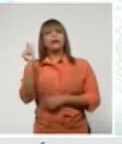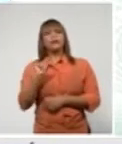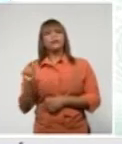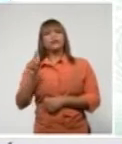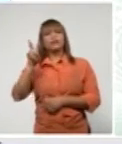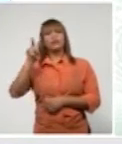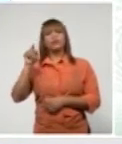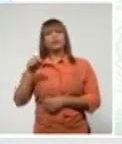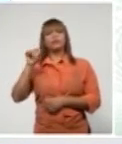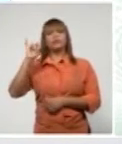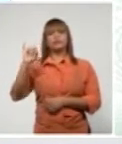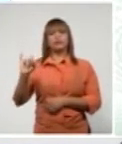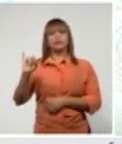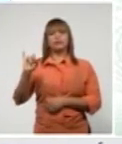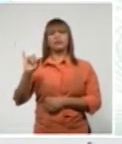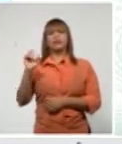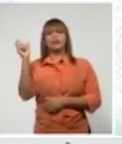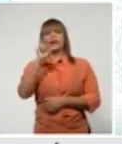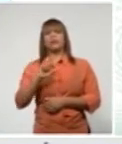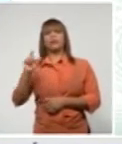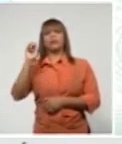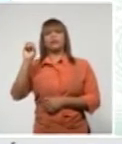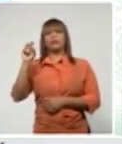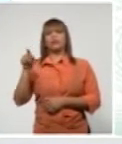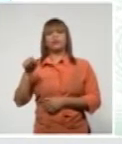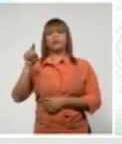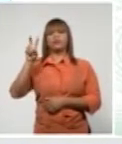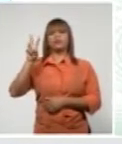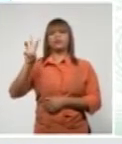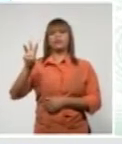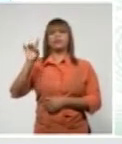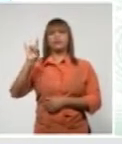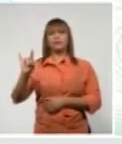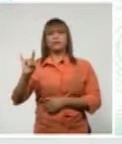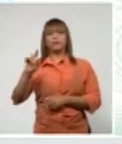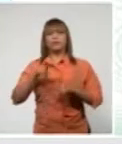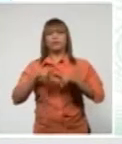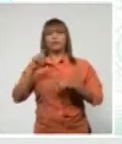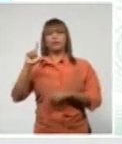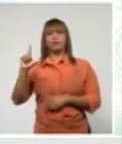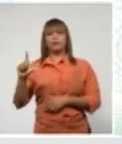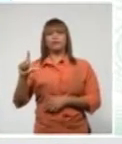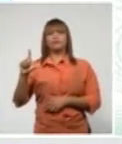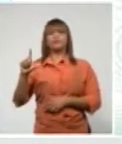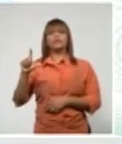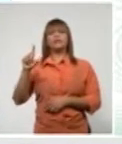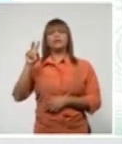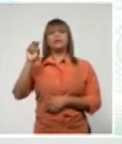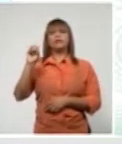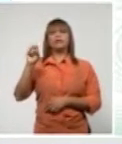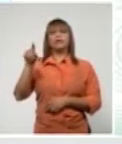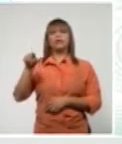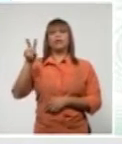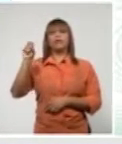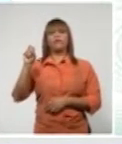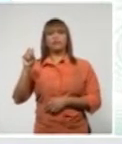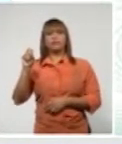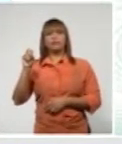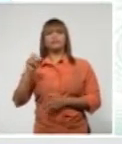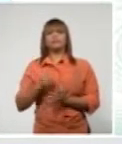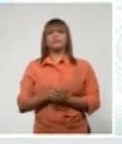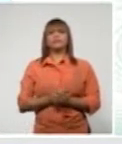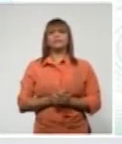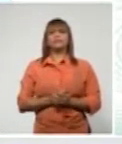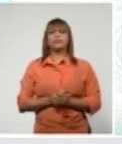days. Meanwhile, Cienfuegos, Pinar del Río, Las Tunas, Villa Clara,